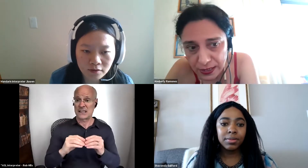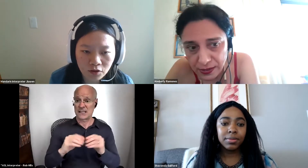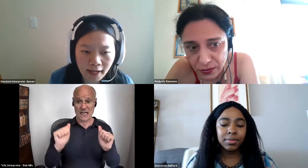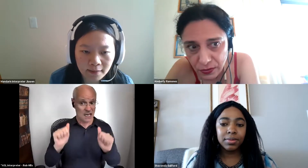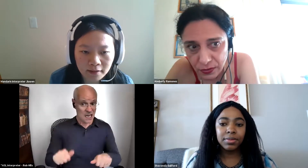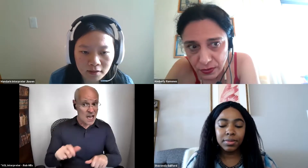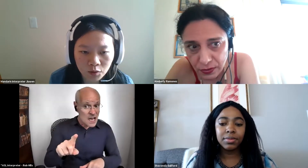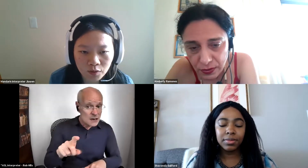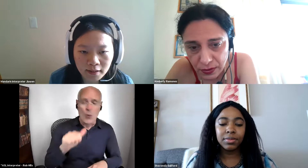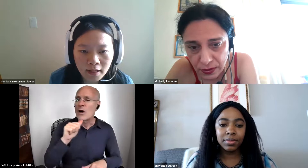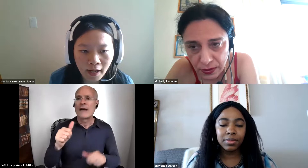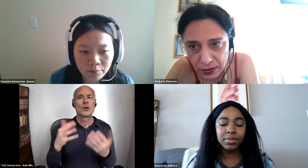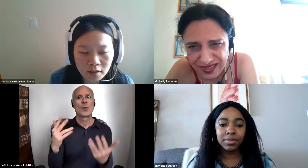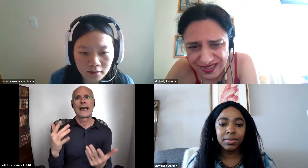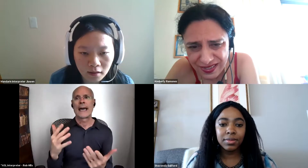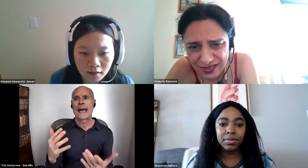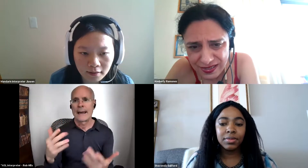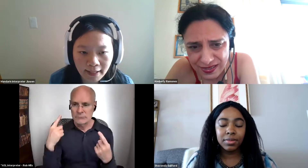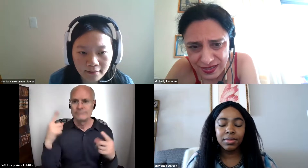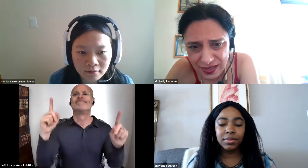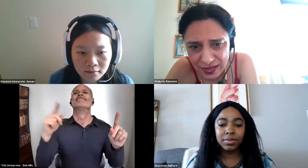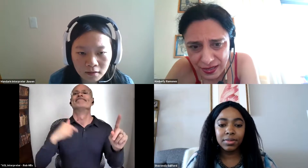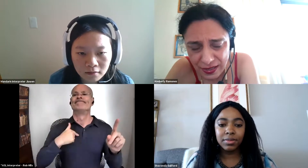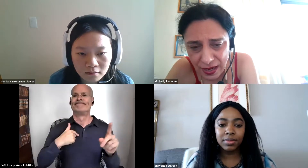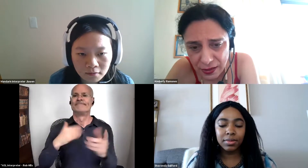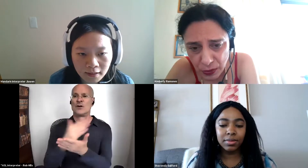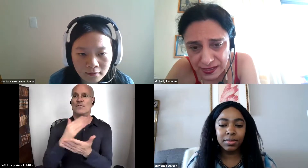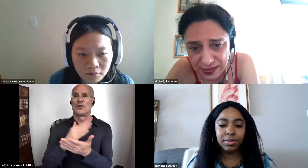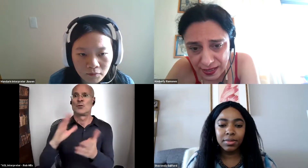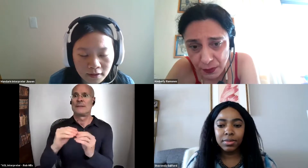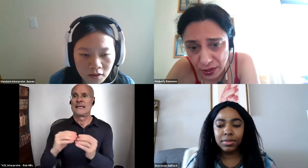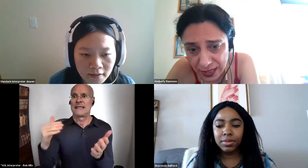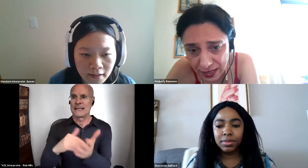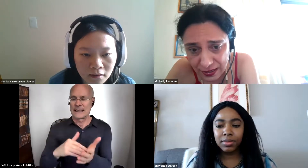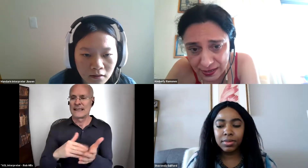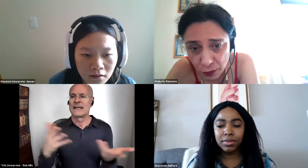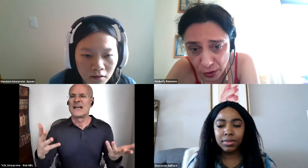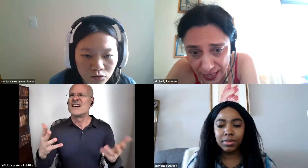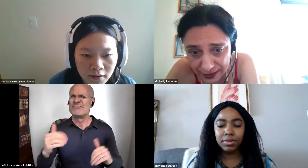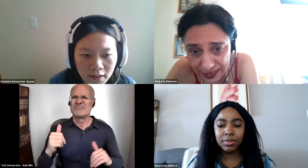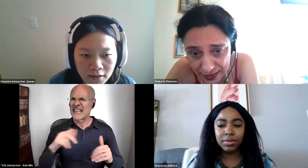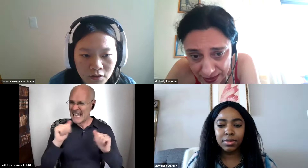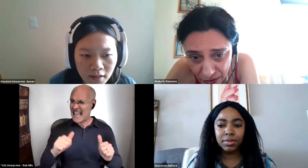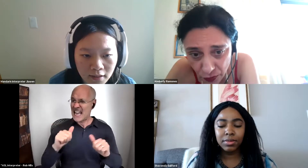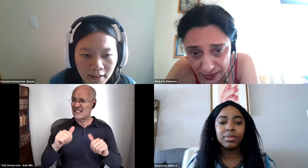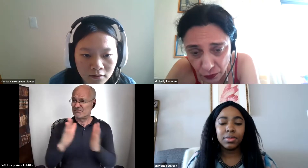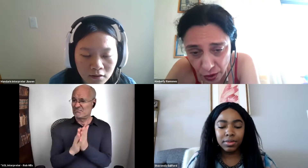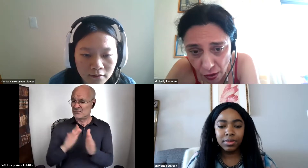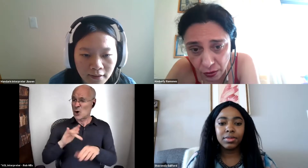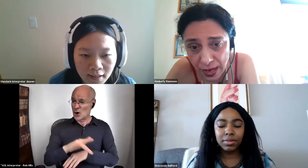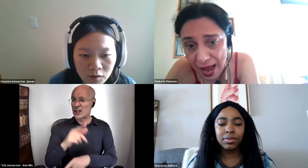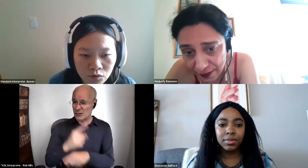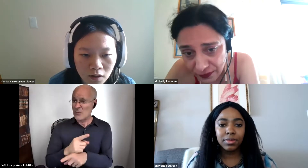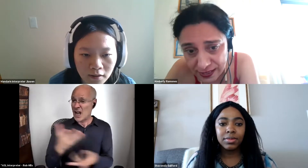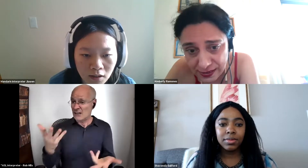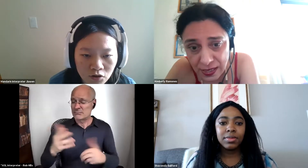I, of course, answered that they could request an IEP meeting if they feel that it's it's not the right level